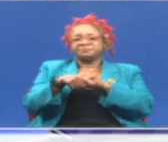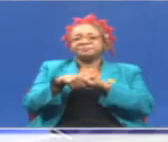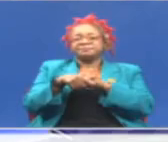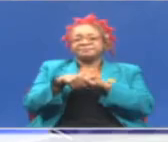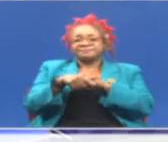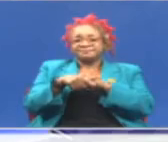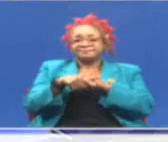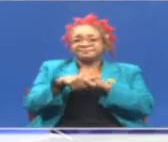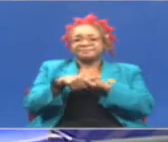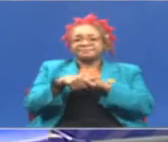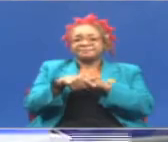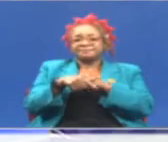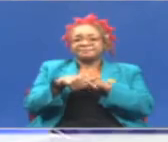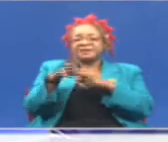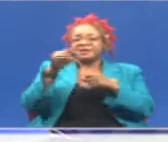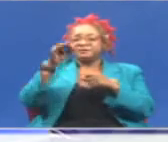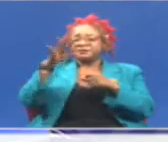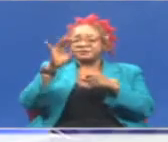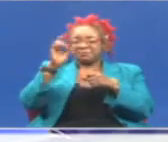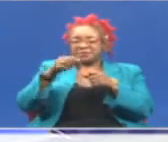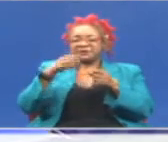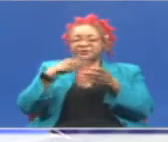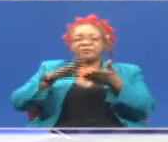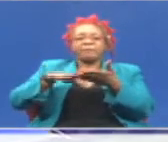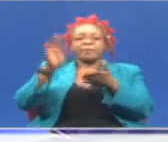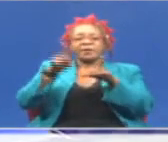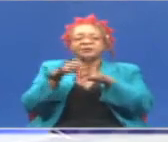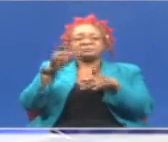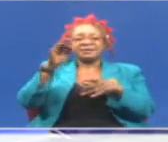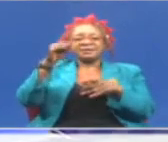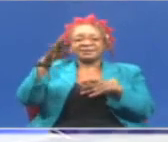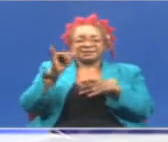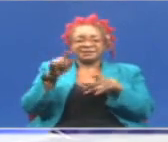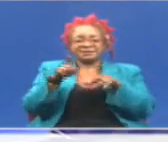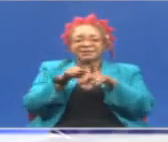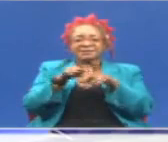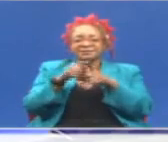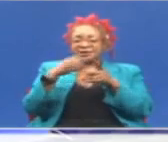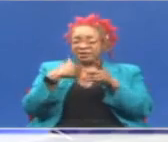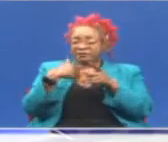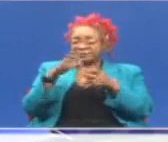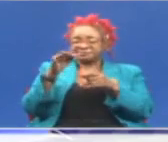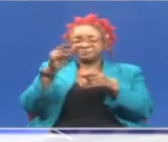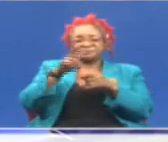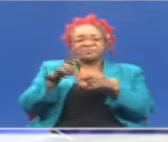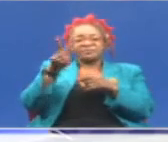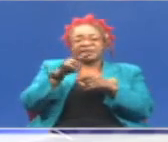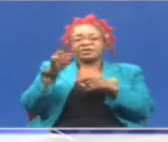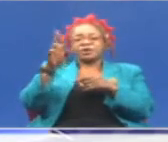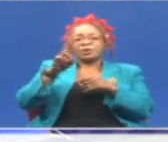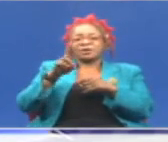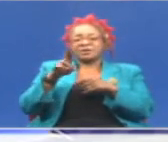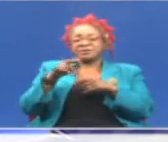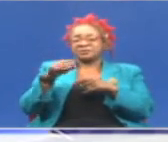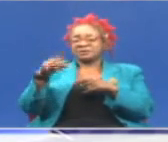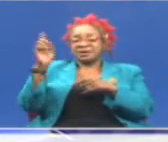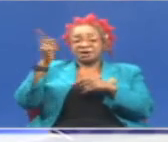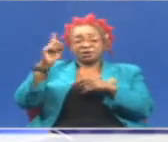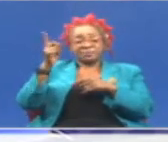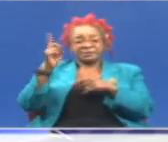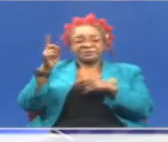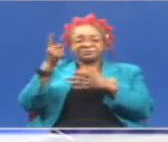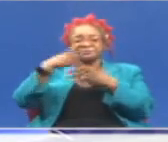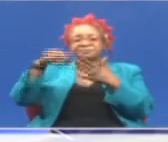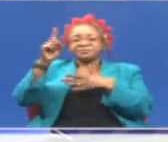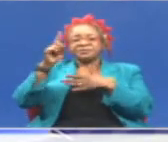With the top flight, Tusker FC bagged maximum points at Bandari's expense as they sealed a slim 1-0 victory at the Ruaraka grounds in Nairobi. The winning goal